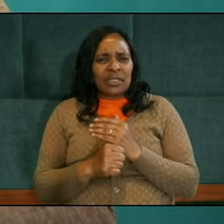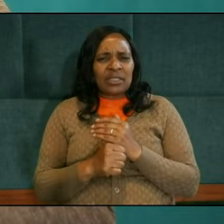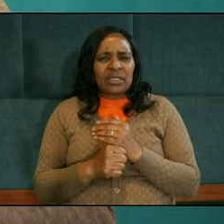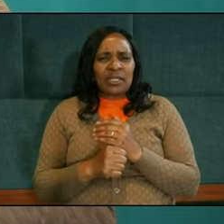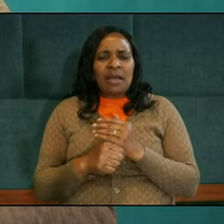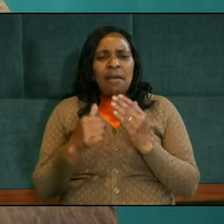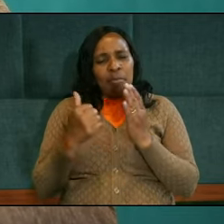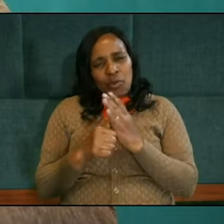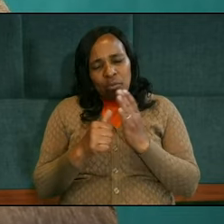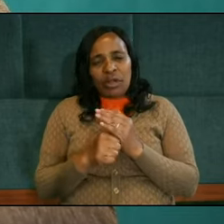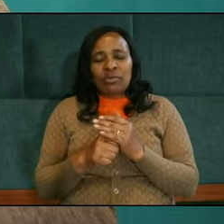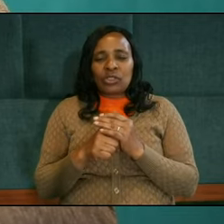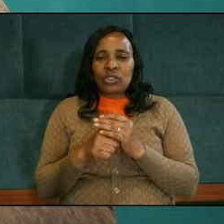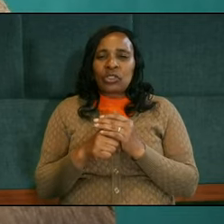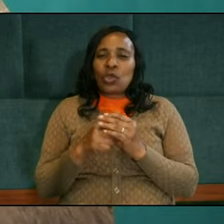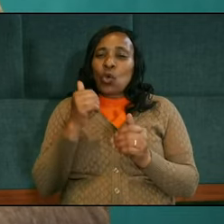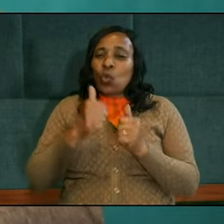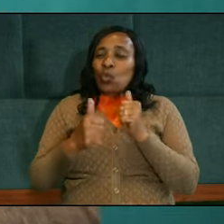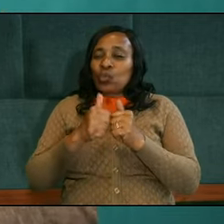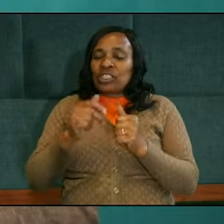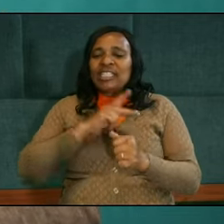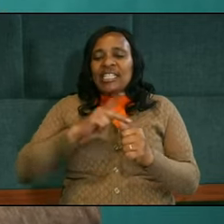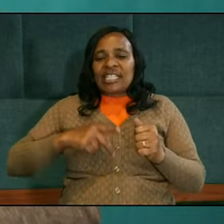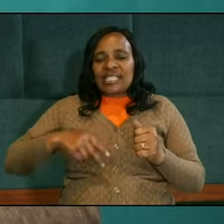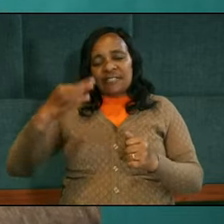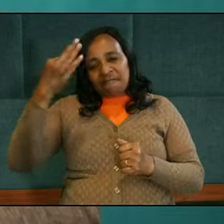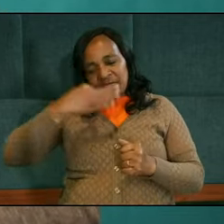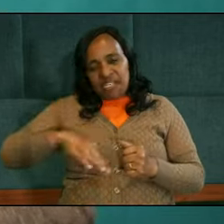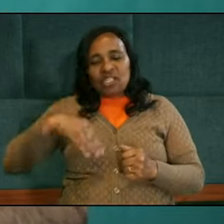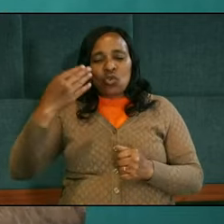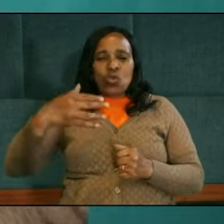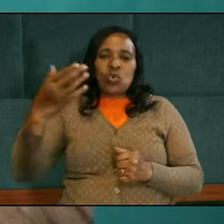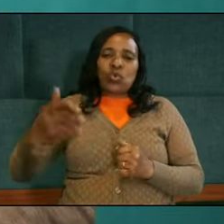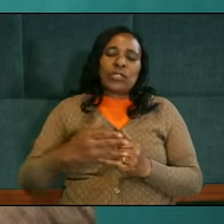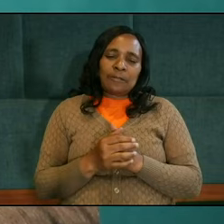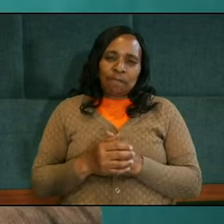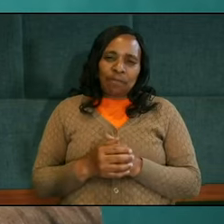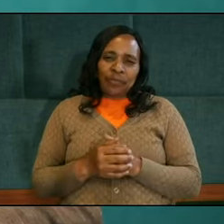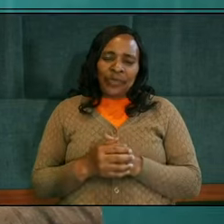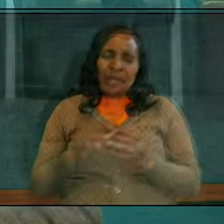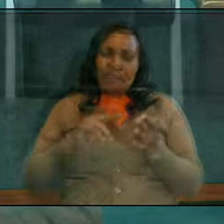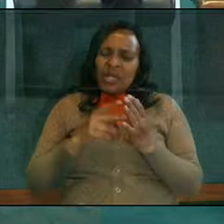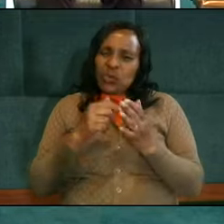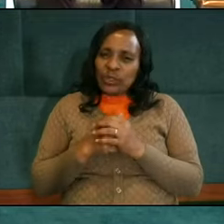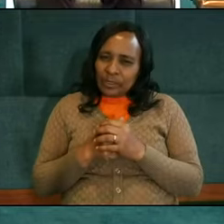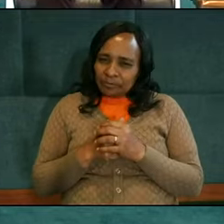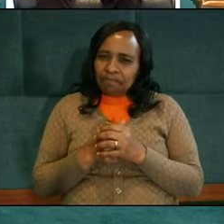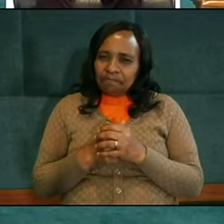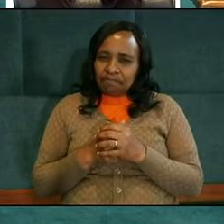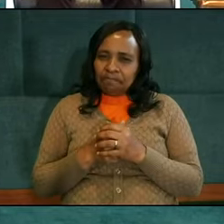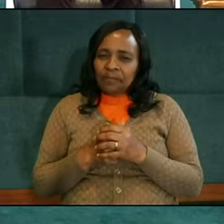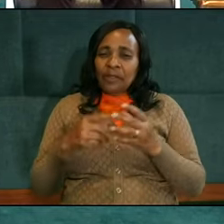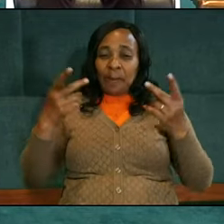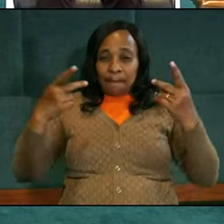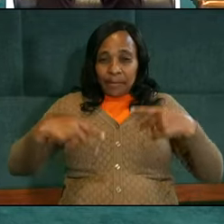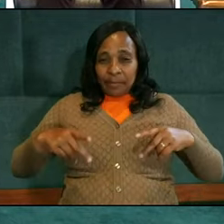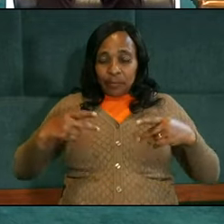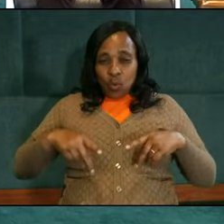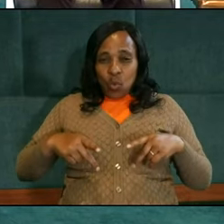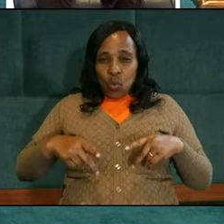the various problems that the kings face in the reign. Okay. So in other words, it's actually the people